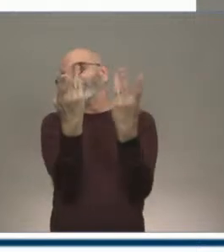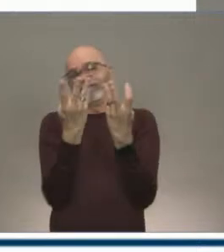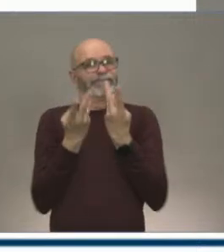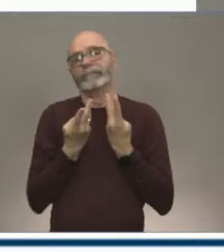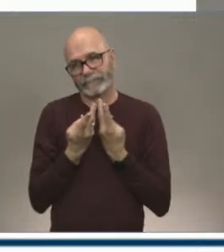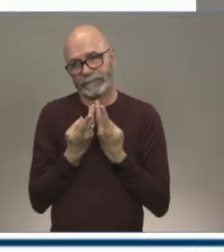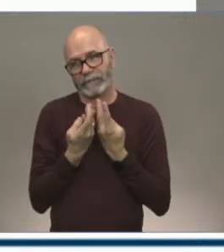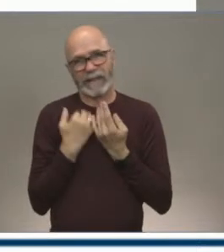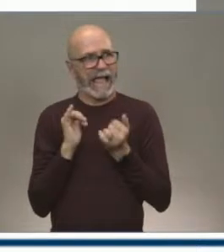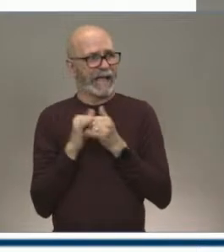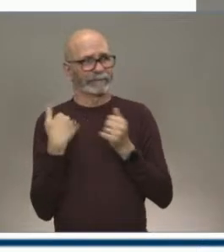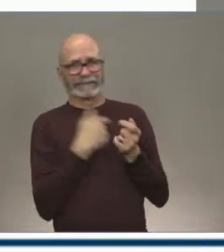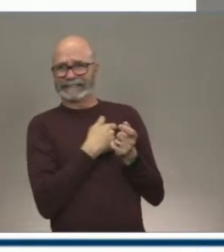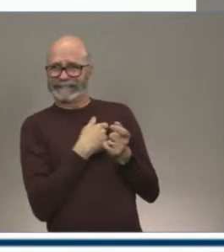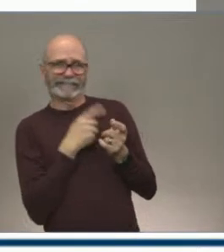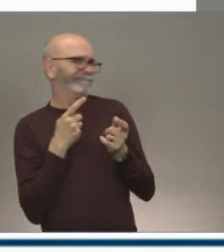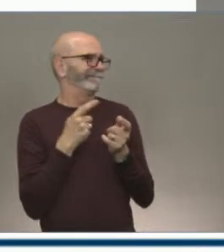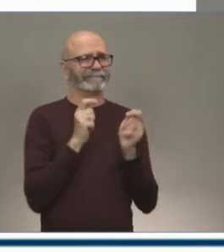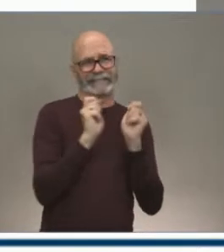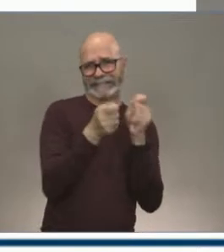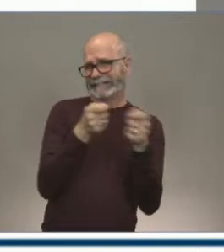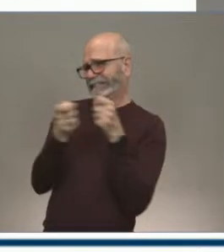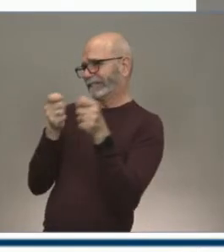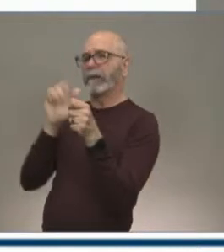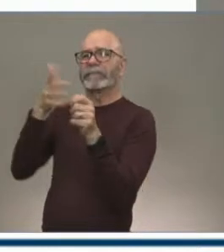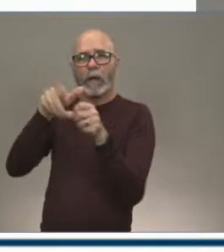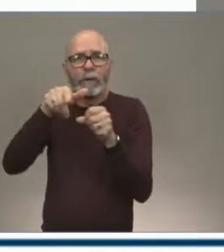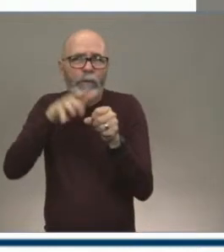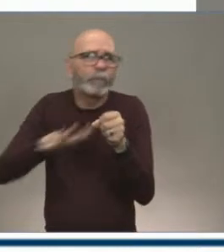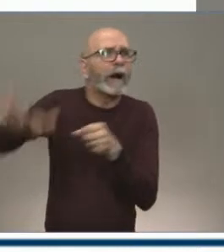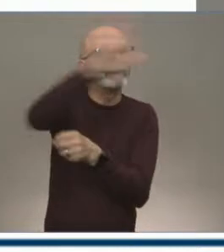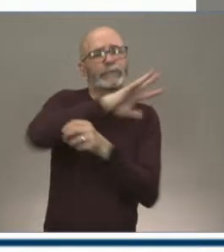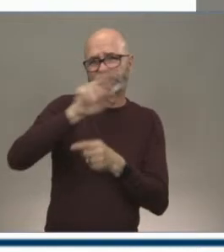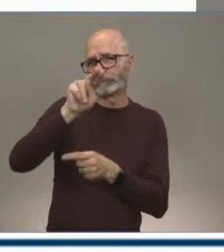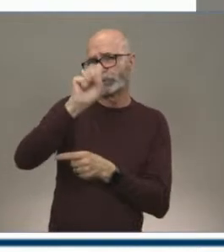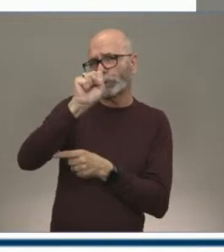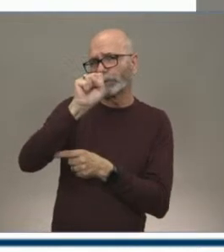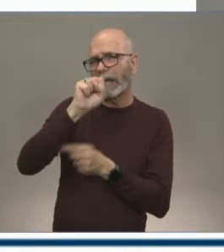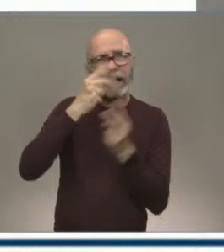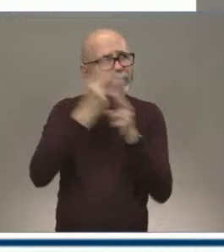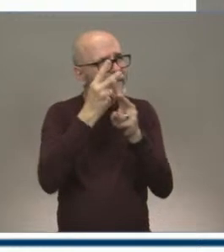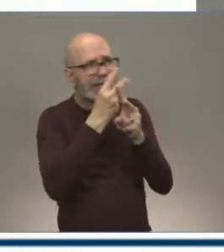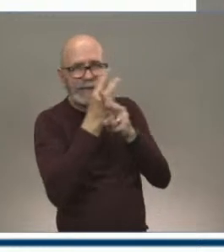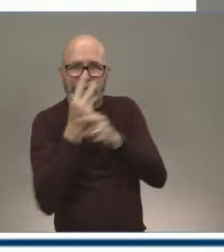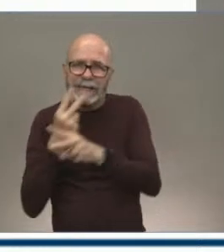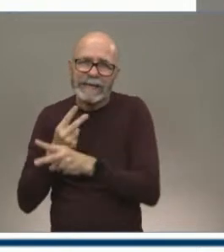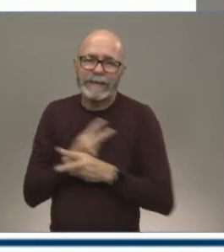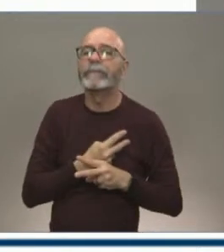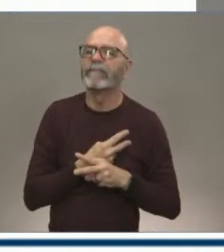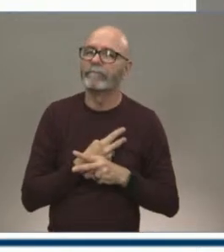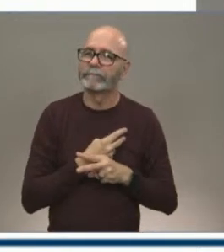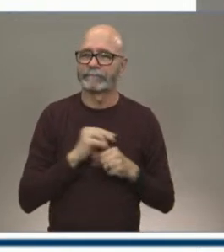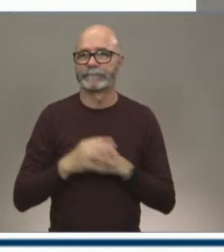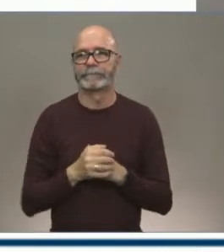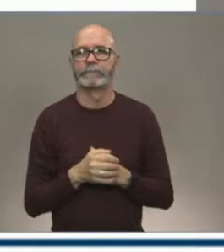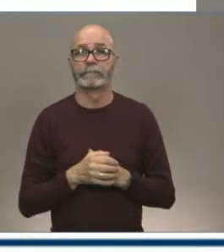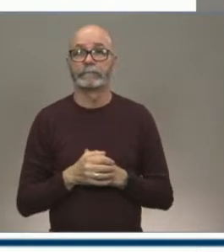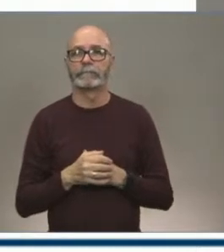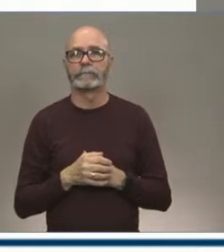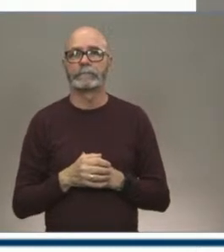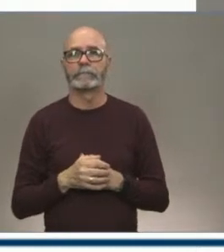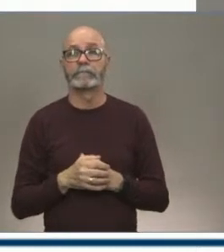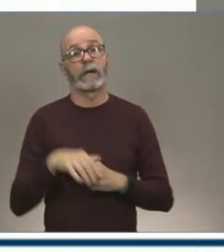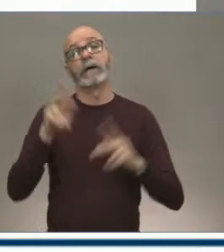clinics across the province. I just want to remind people who have received an appointment for